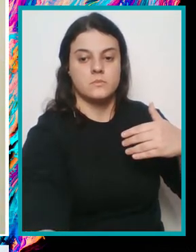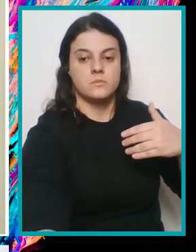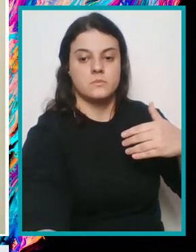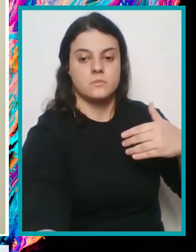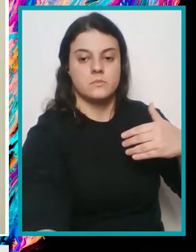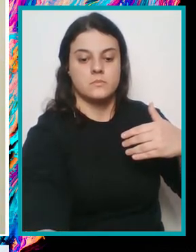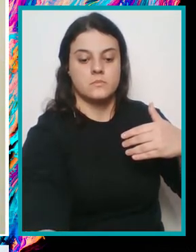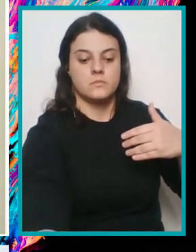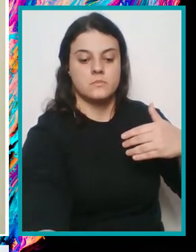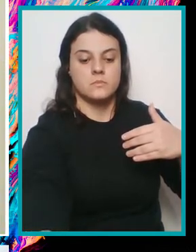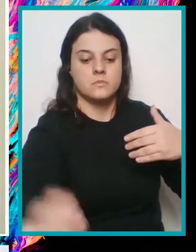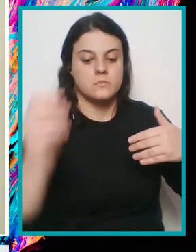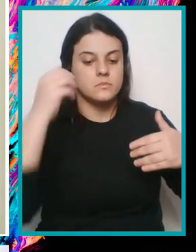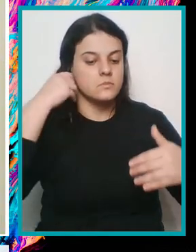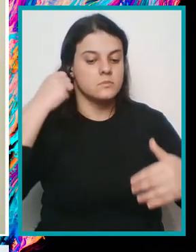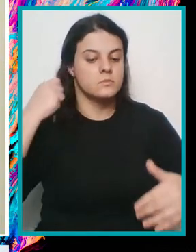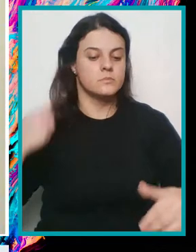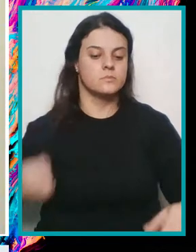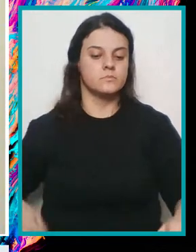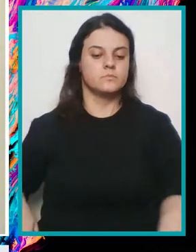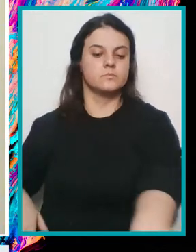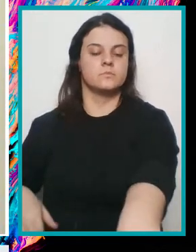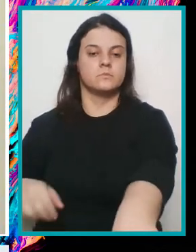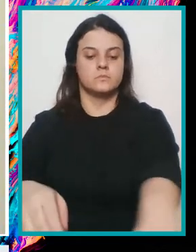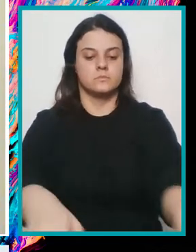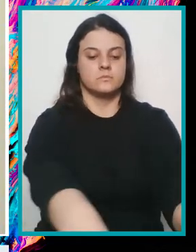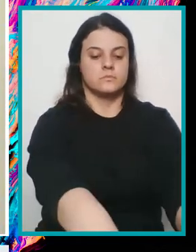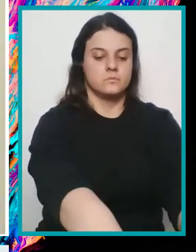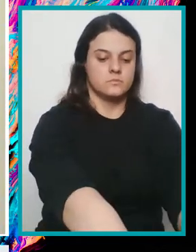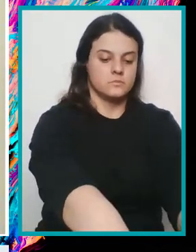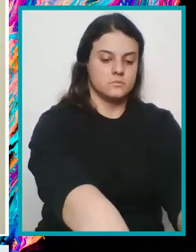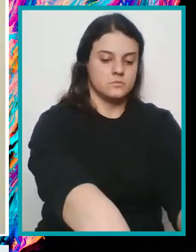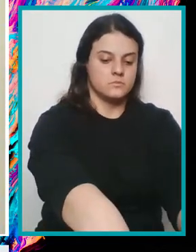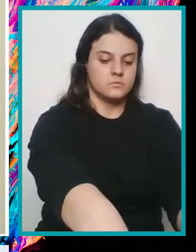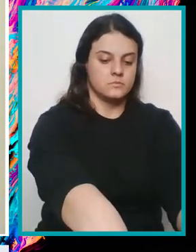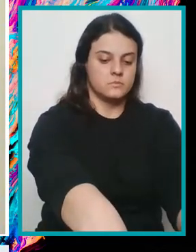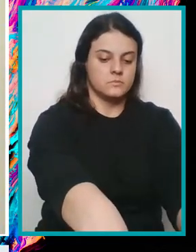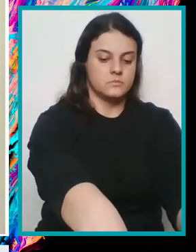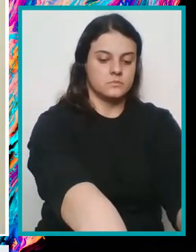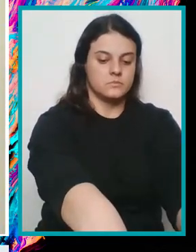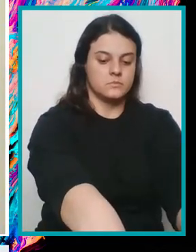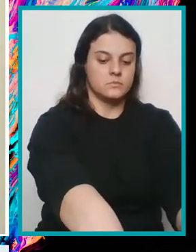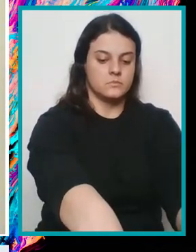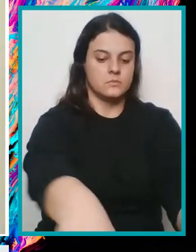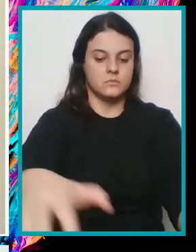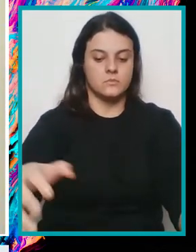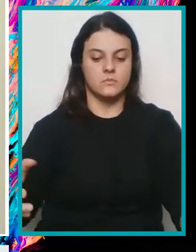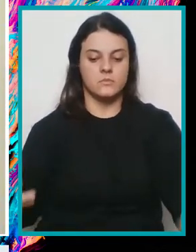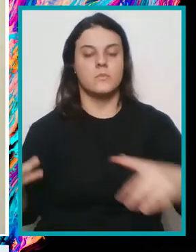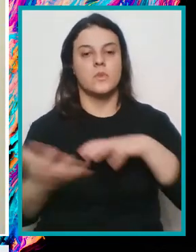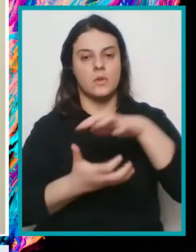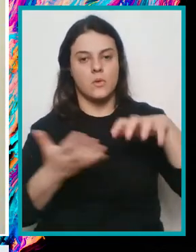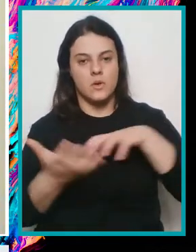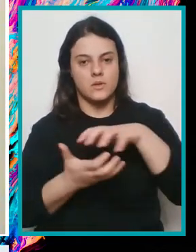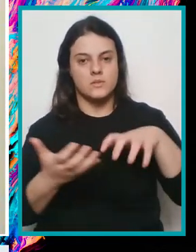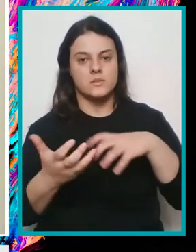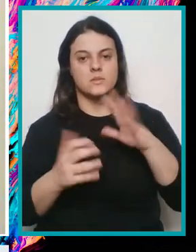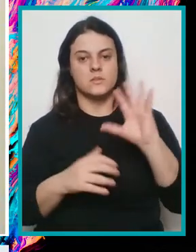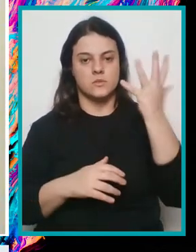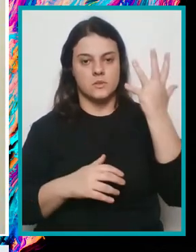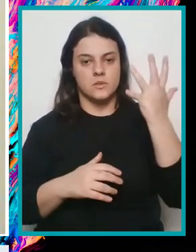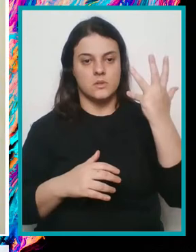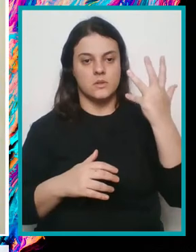crisis is an urgent matter in my country because it greatly threatens